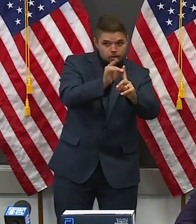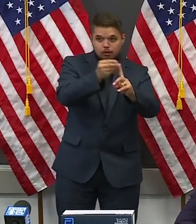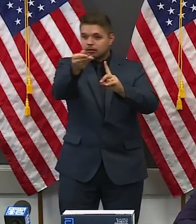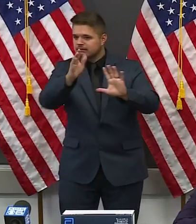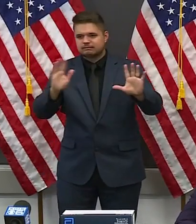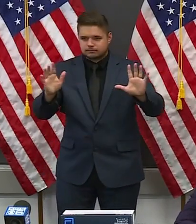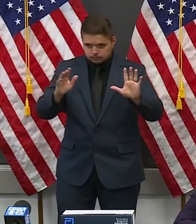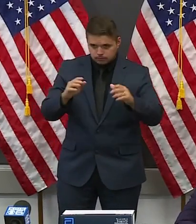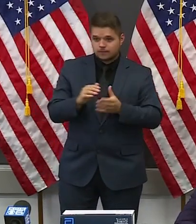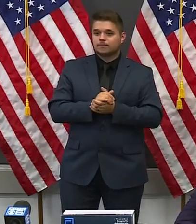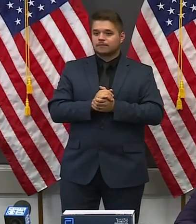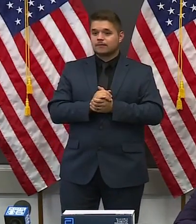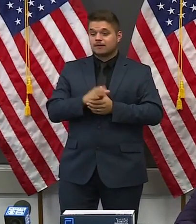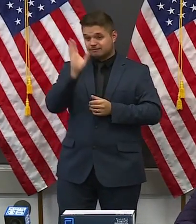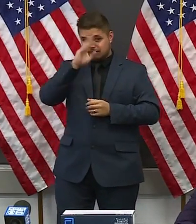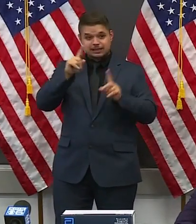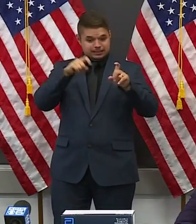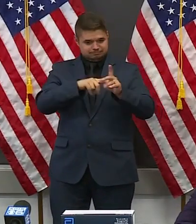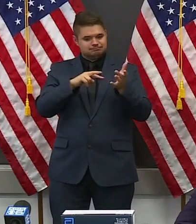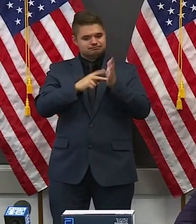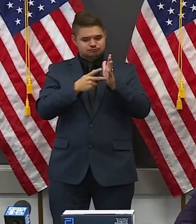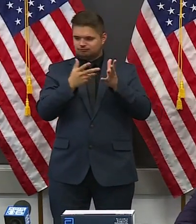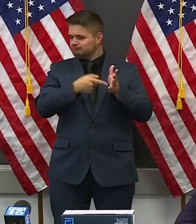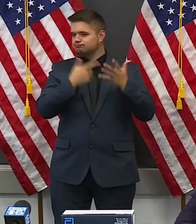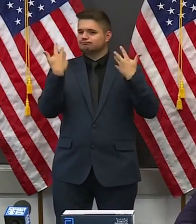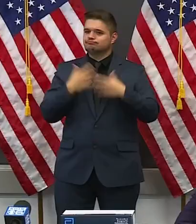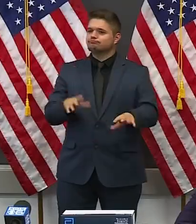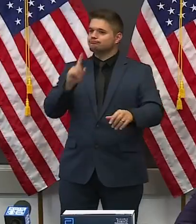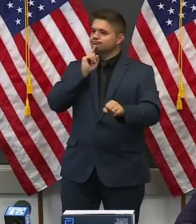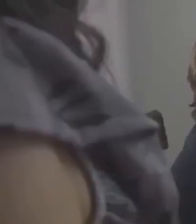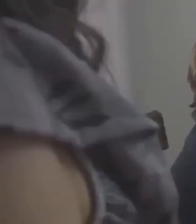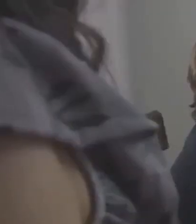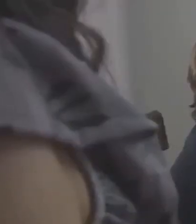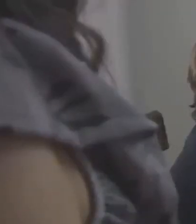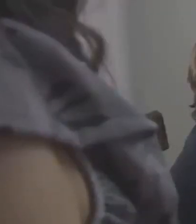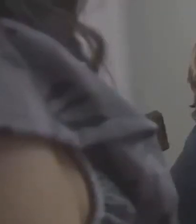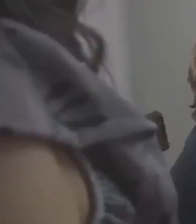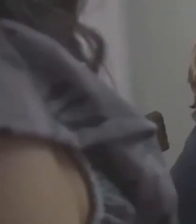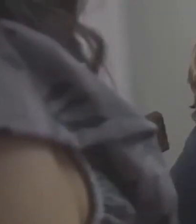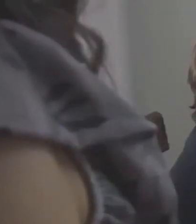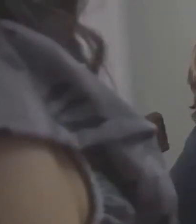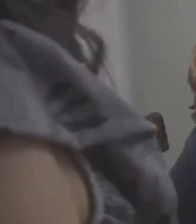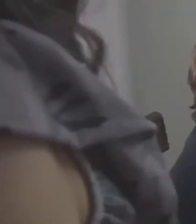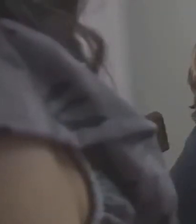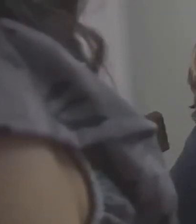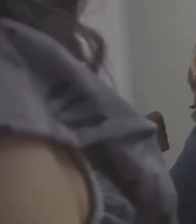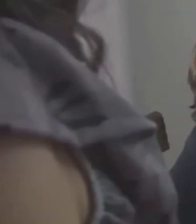problems. We cannot test our way out of this pandemic.